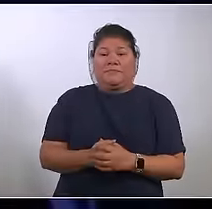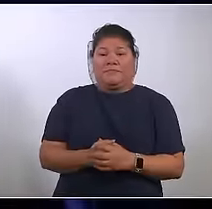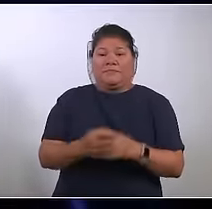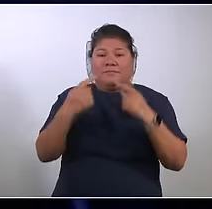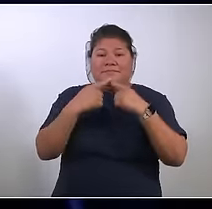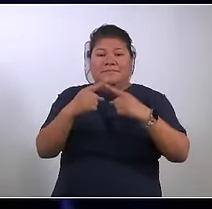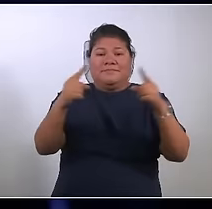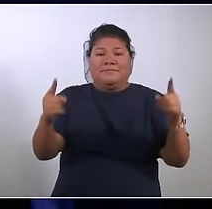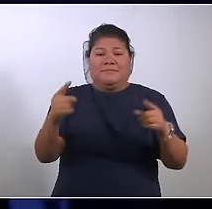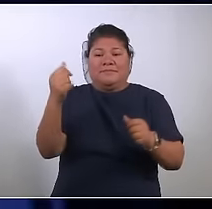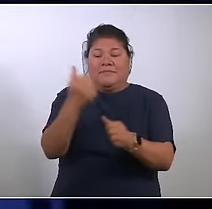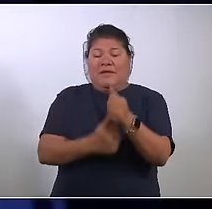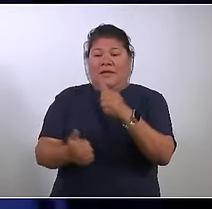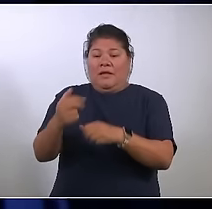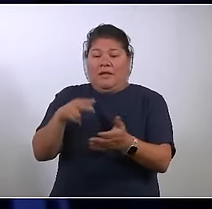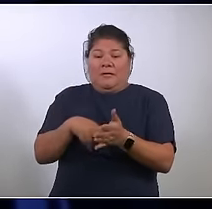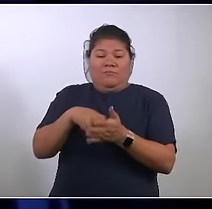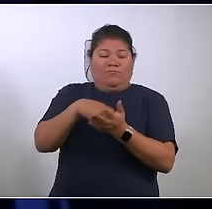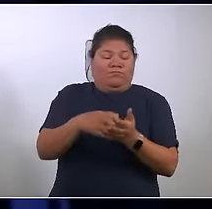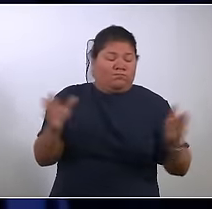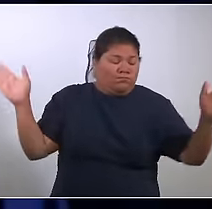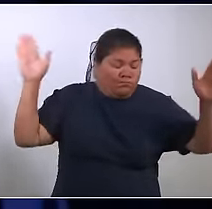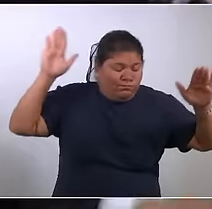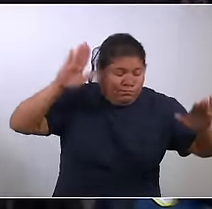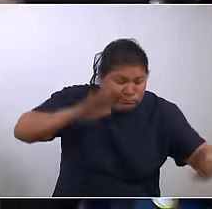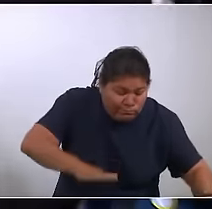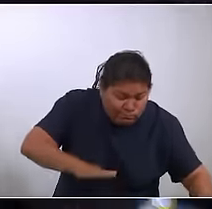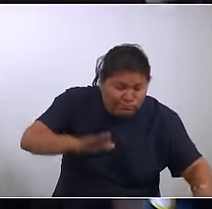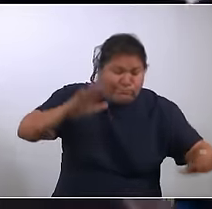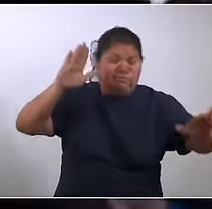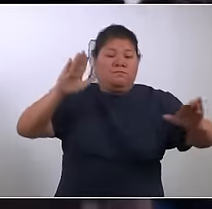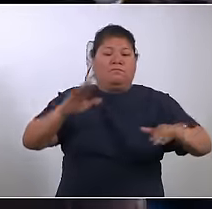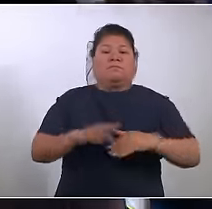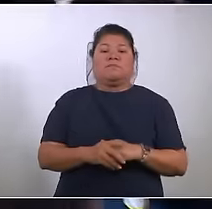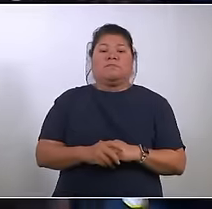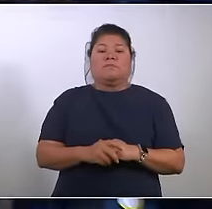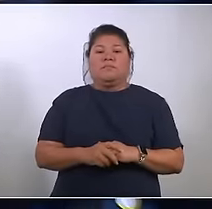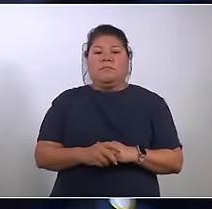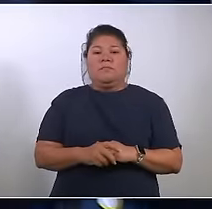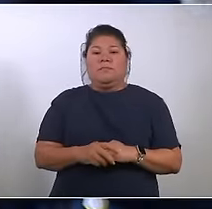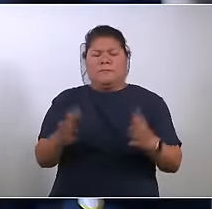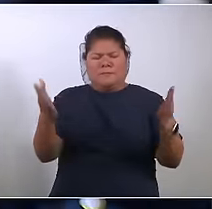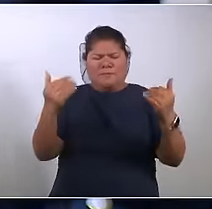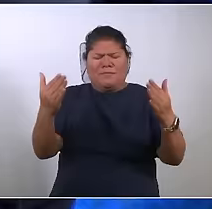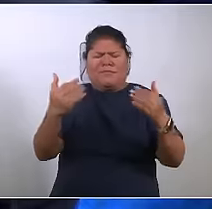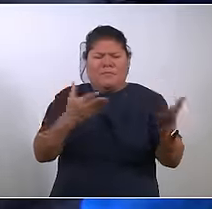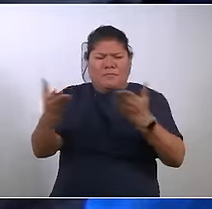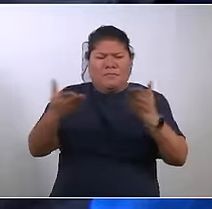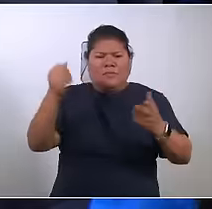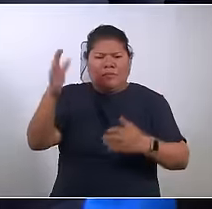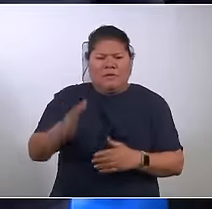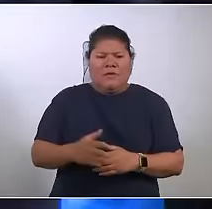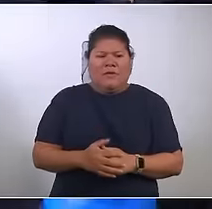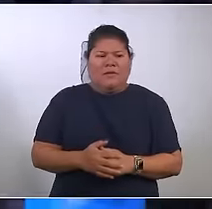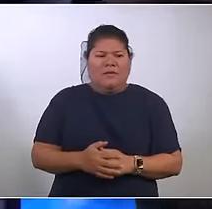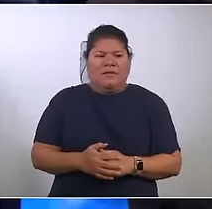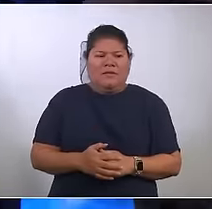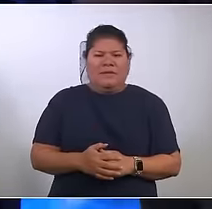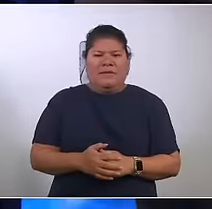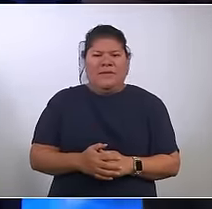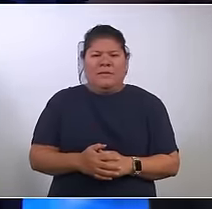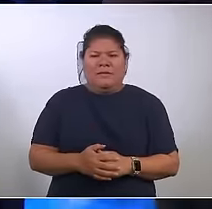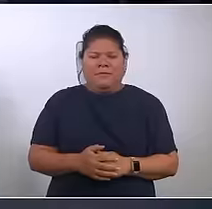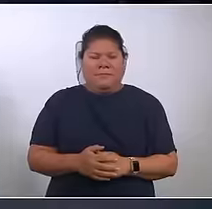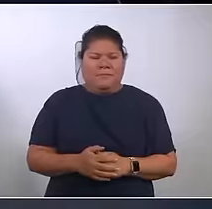to hoy. To declare that every knee shall bow. Para declarar que cada rodilla se doblará. Come on, servants of the Most High. Vamos, siervos del